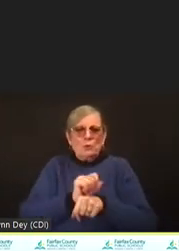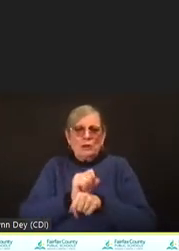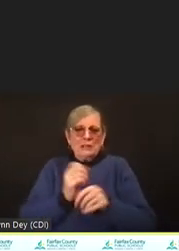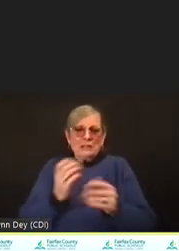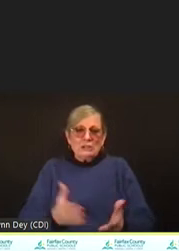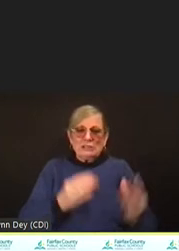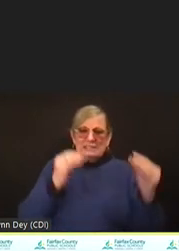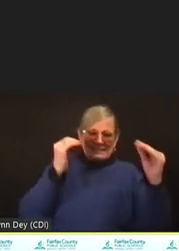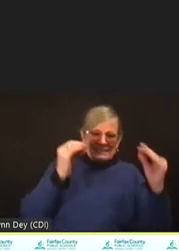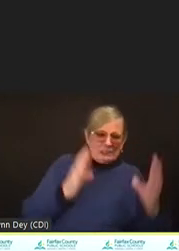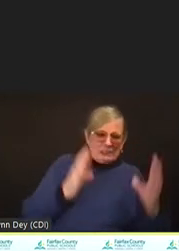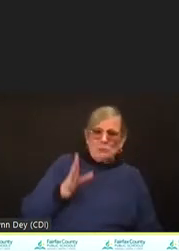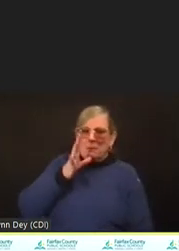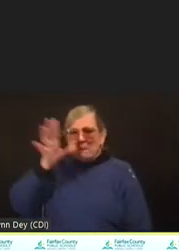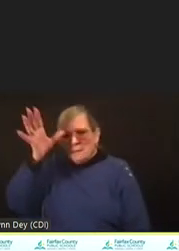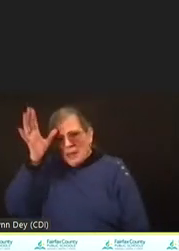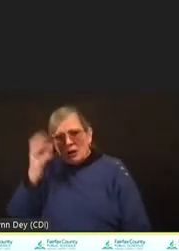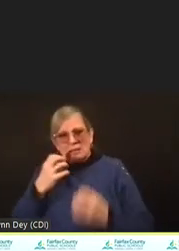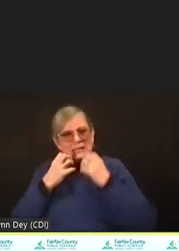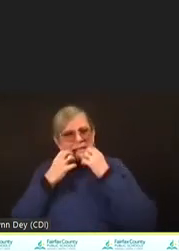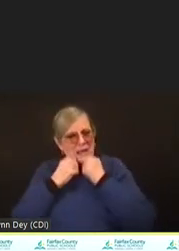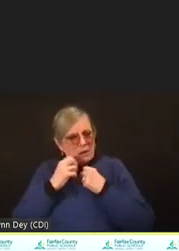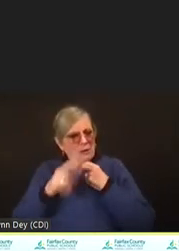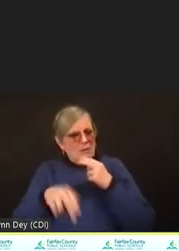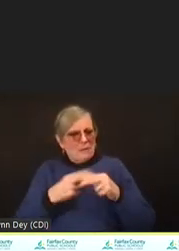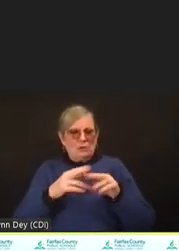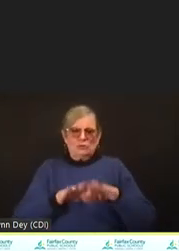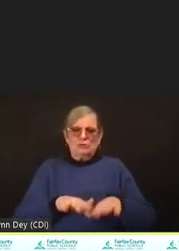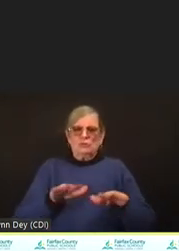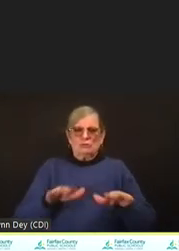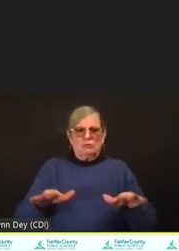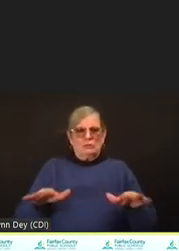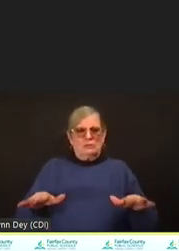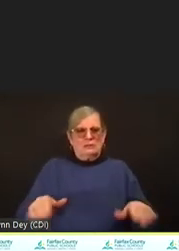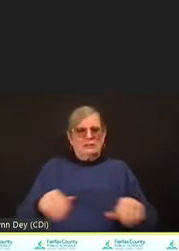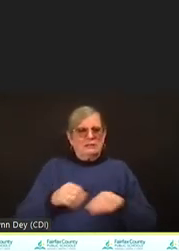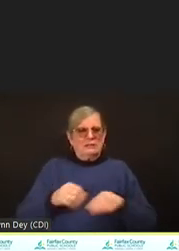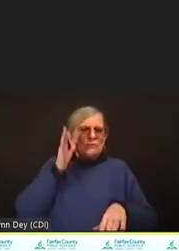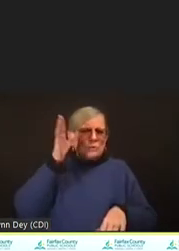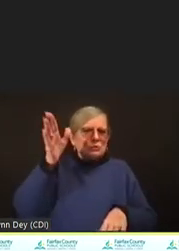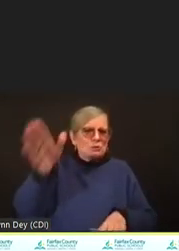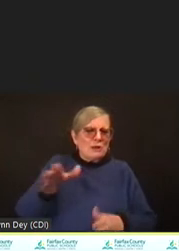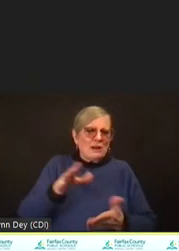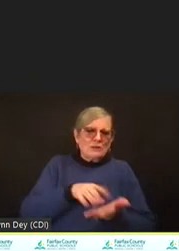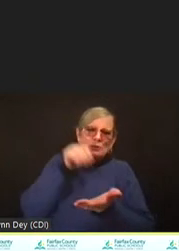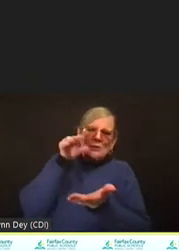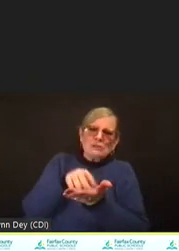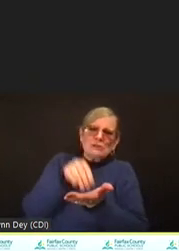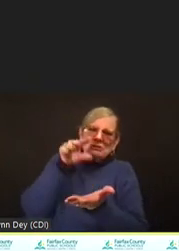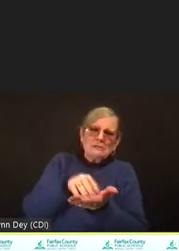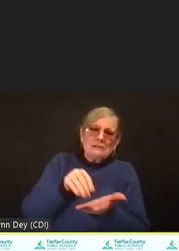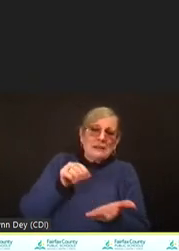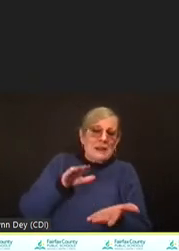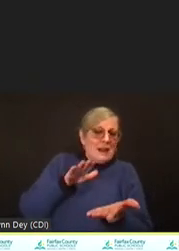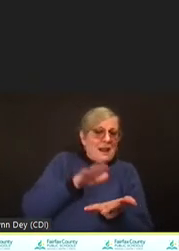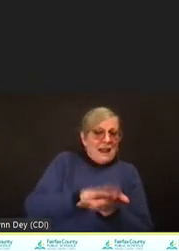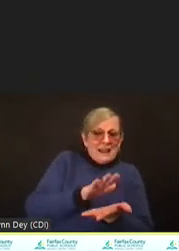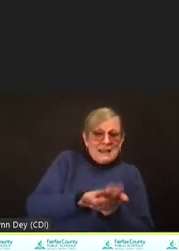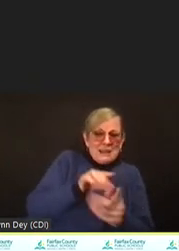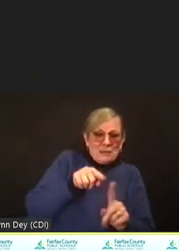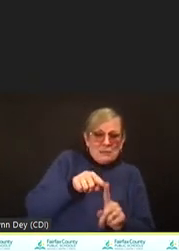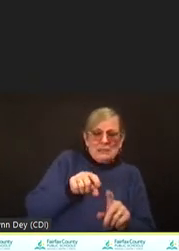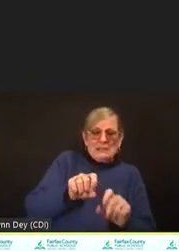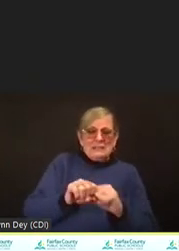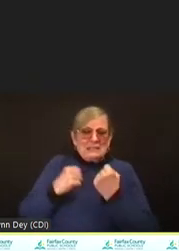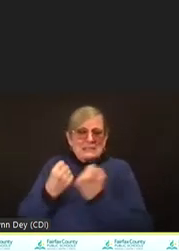care about young people. We care about their future education. We care about their academics and their social emotional skills, and